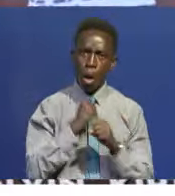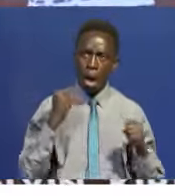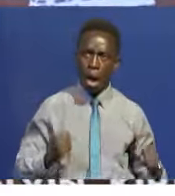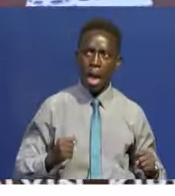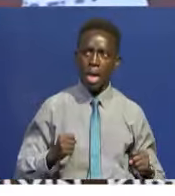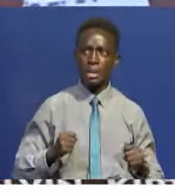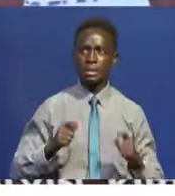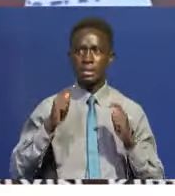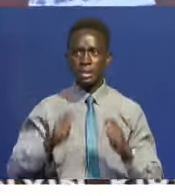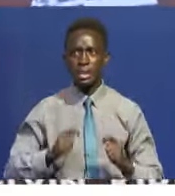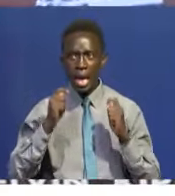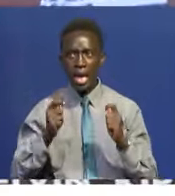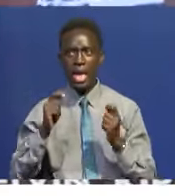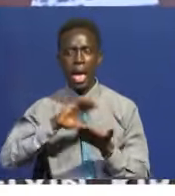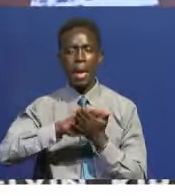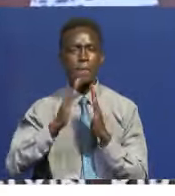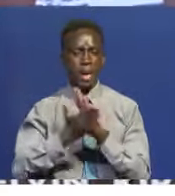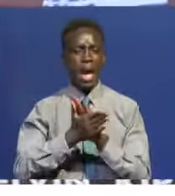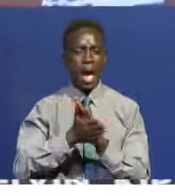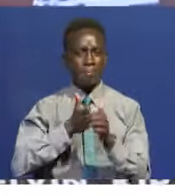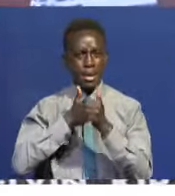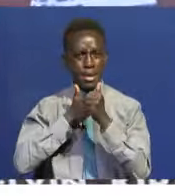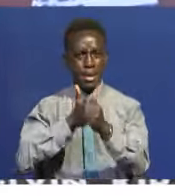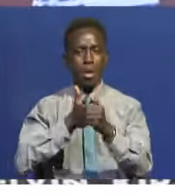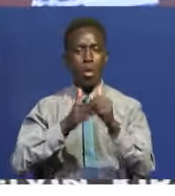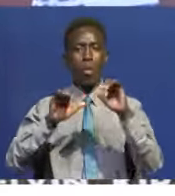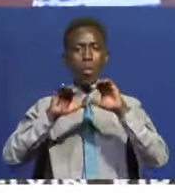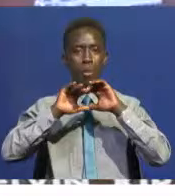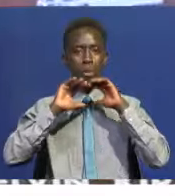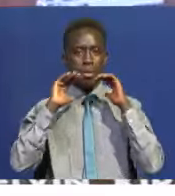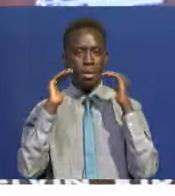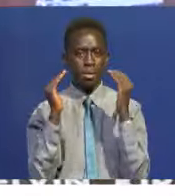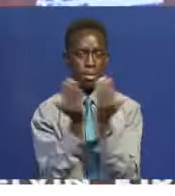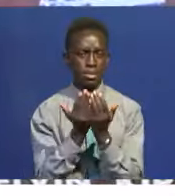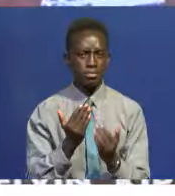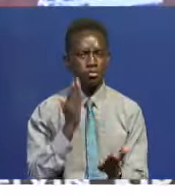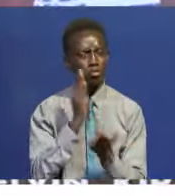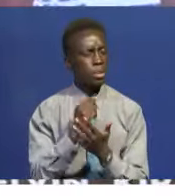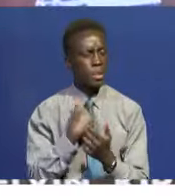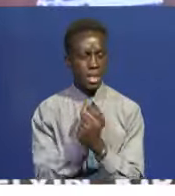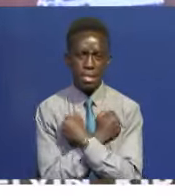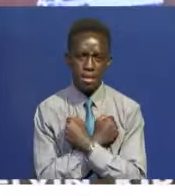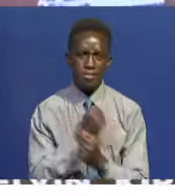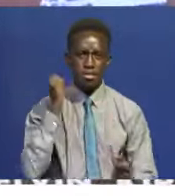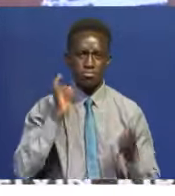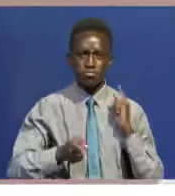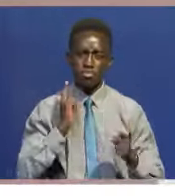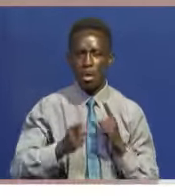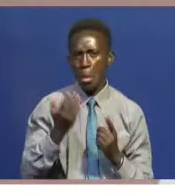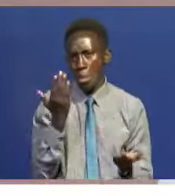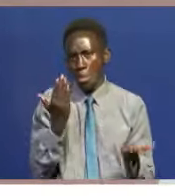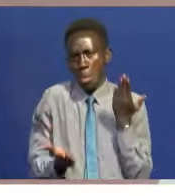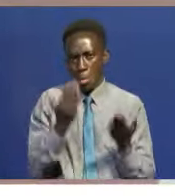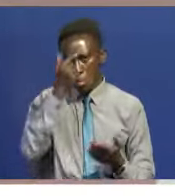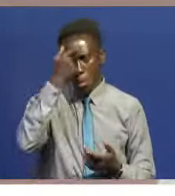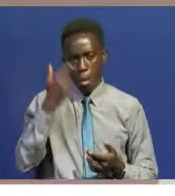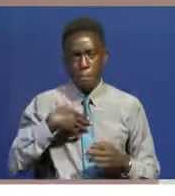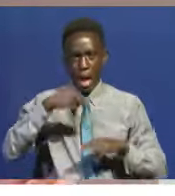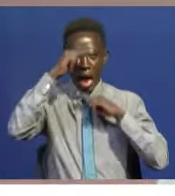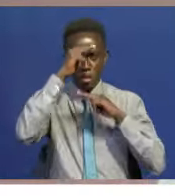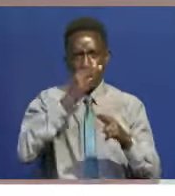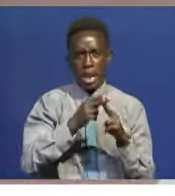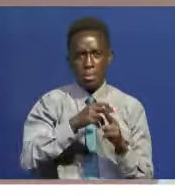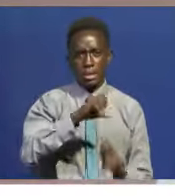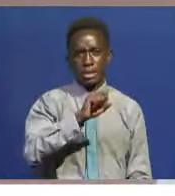world. Your Excellency, I love athletics. Perhaps because I went to St. Patrick's High School, where